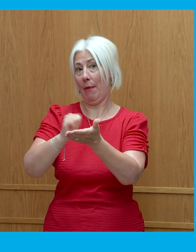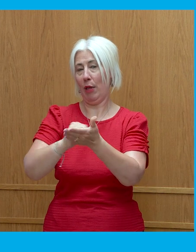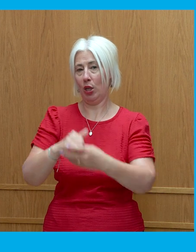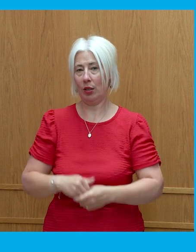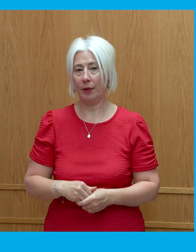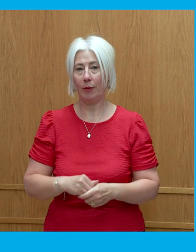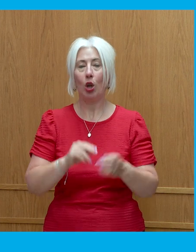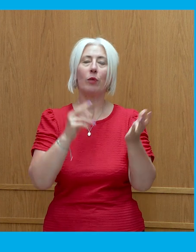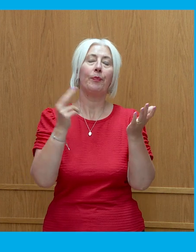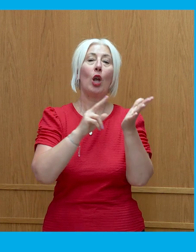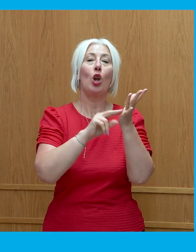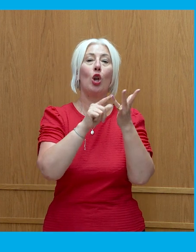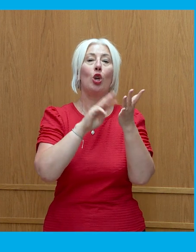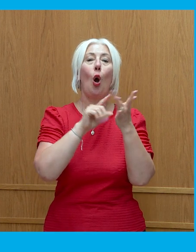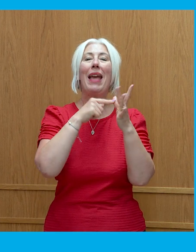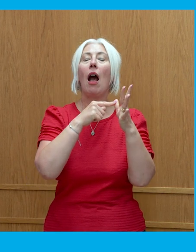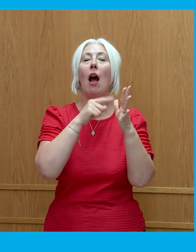Nomia Iqbal is the BBC's